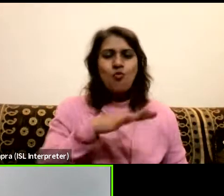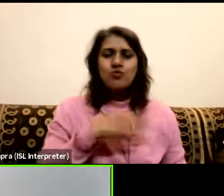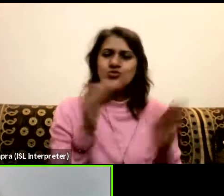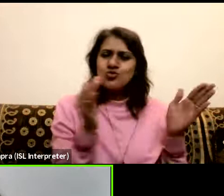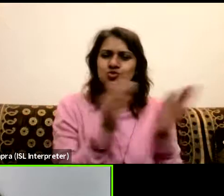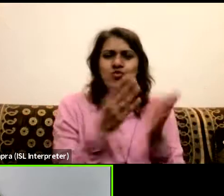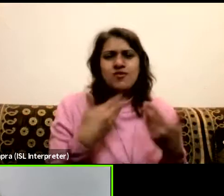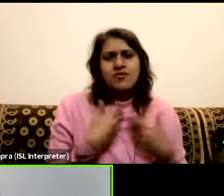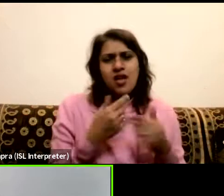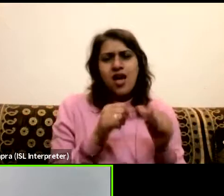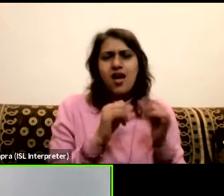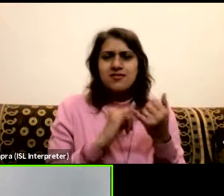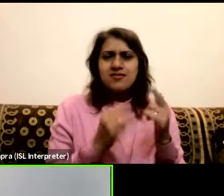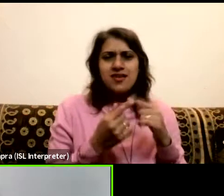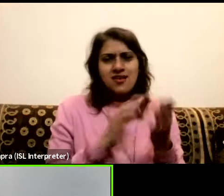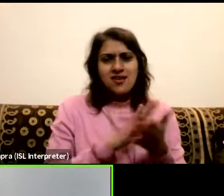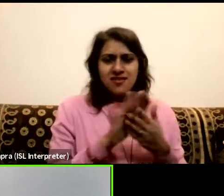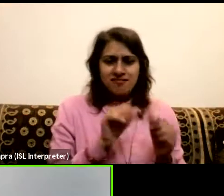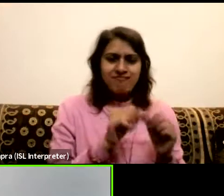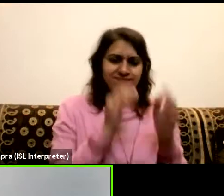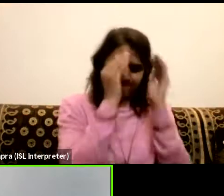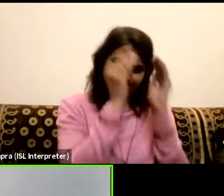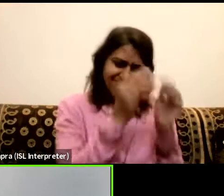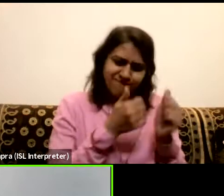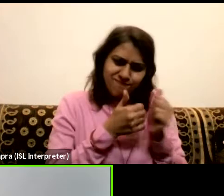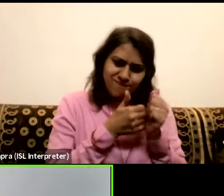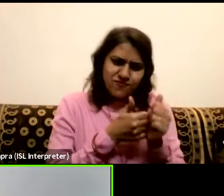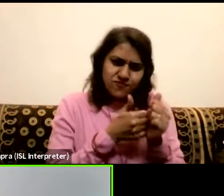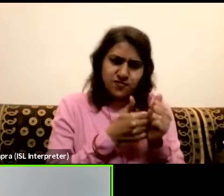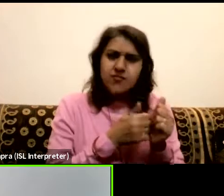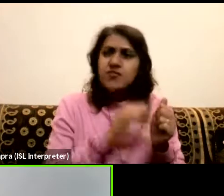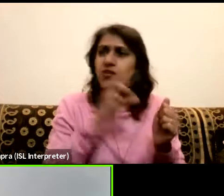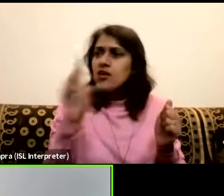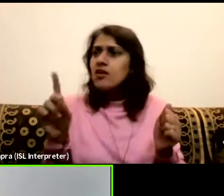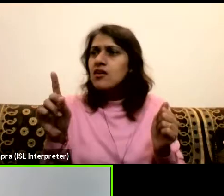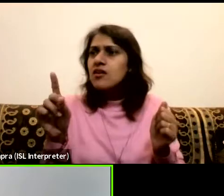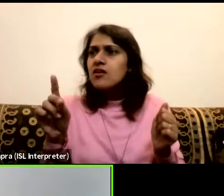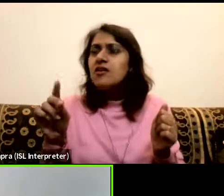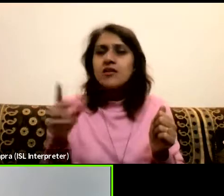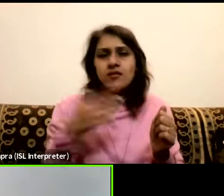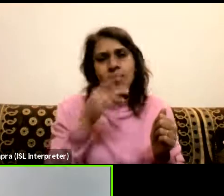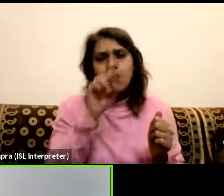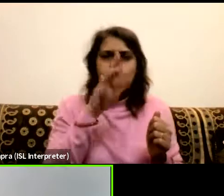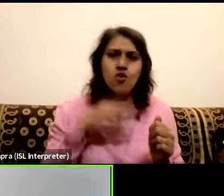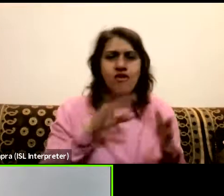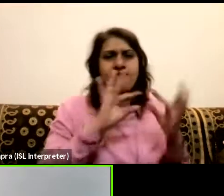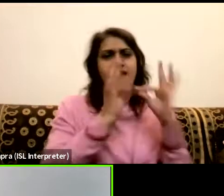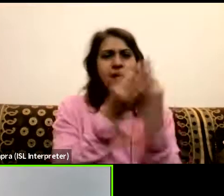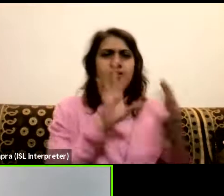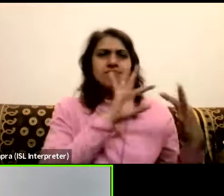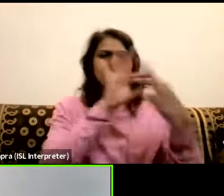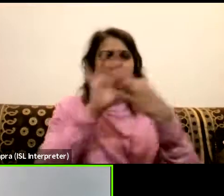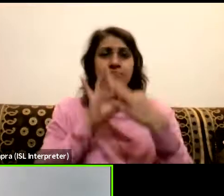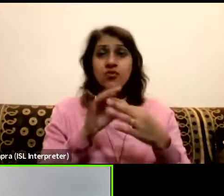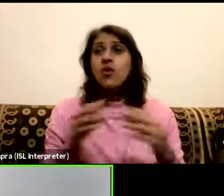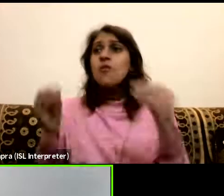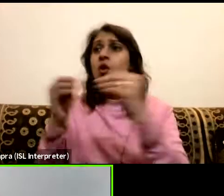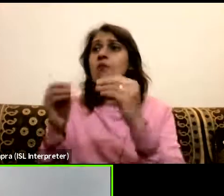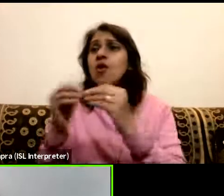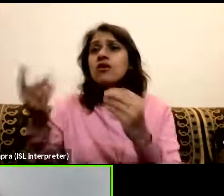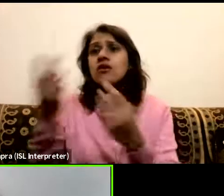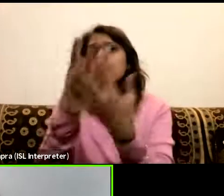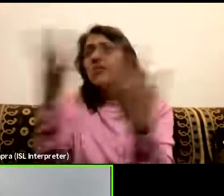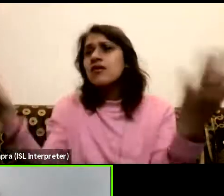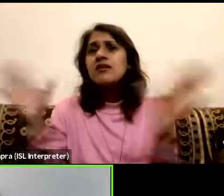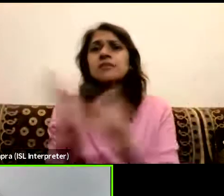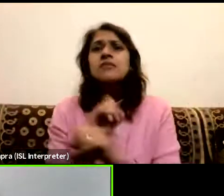small areas of work, where do we find that child? Even if you were to support the child, we have to be able